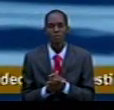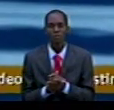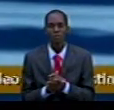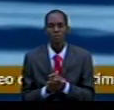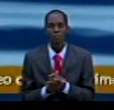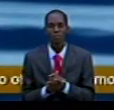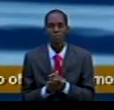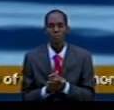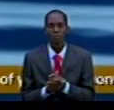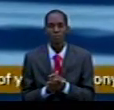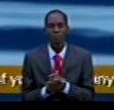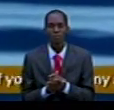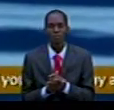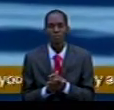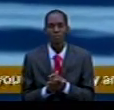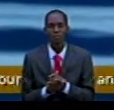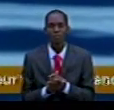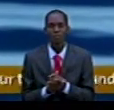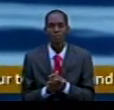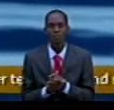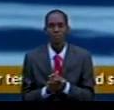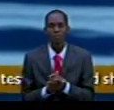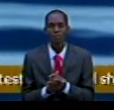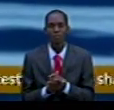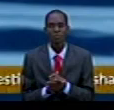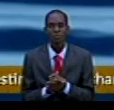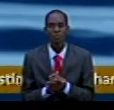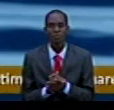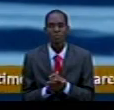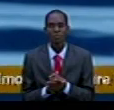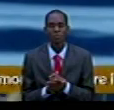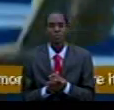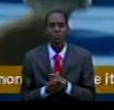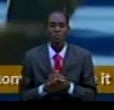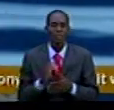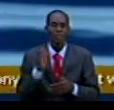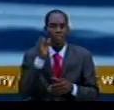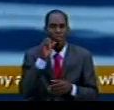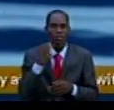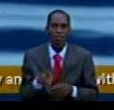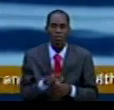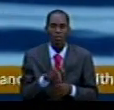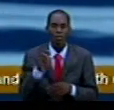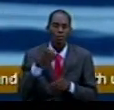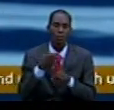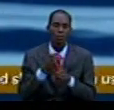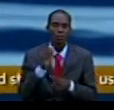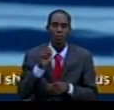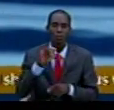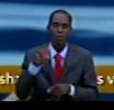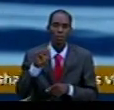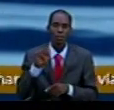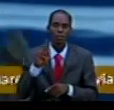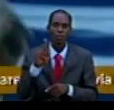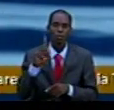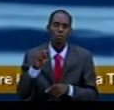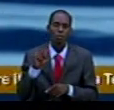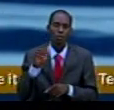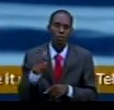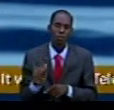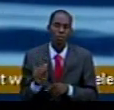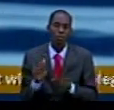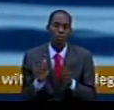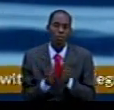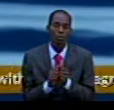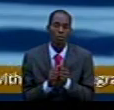Onireke district of Makola group. I traveled from Ajakuta with my vehicle, with one of